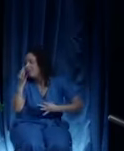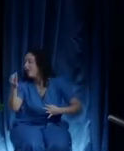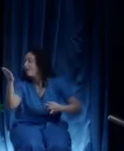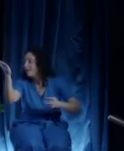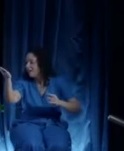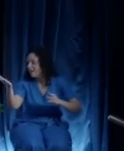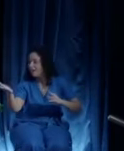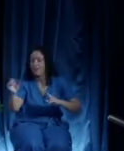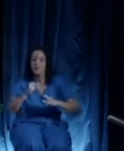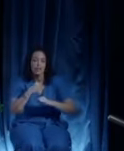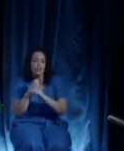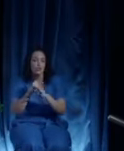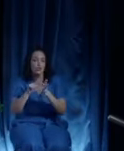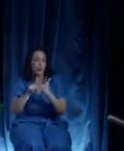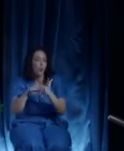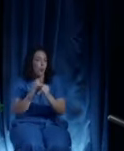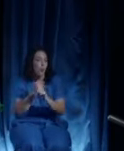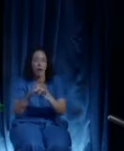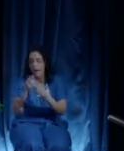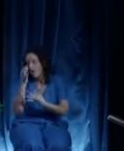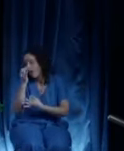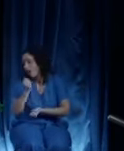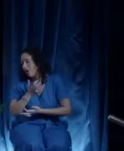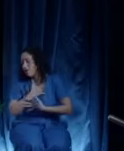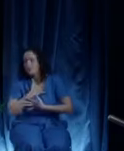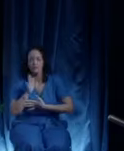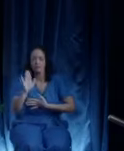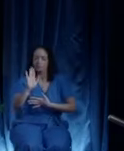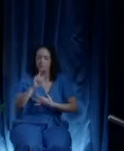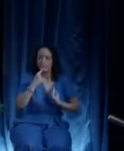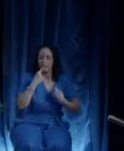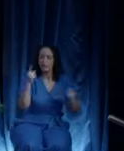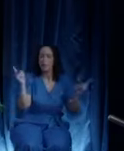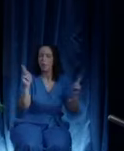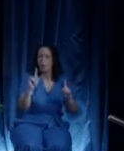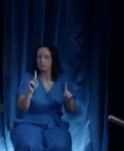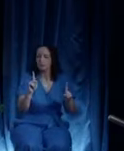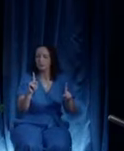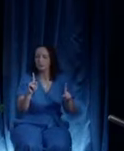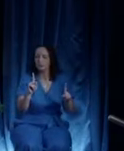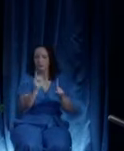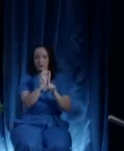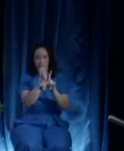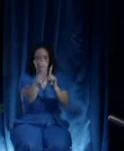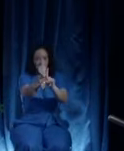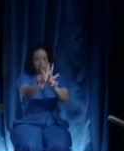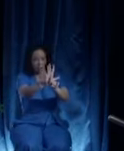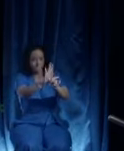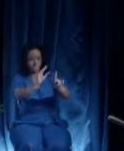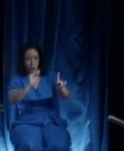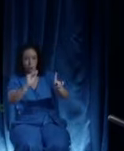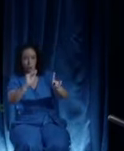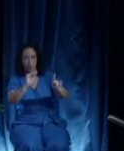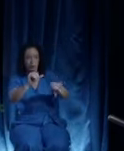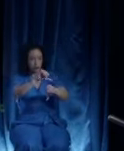I have my George. But instead, what he's trying to say is, look, there are models of how, in